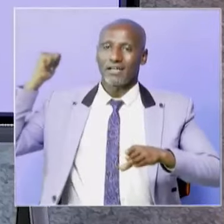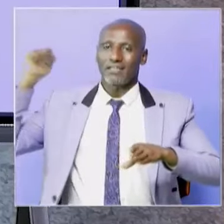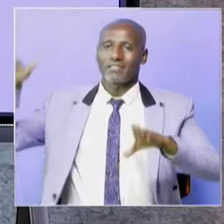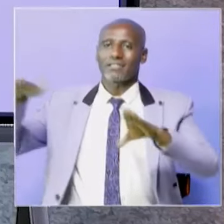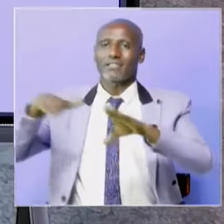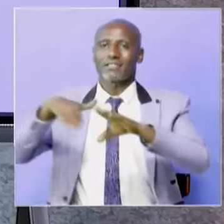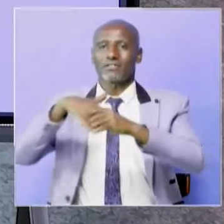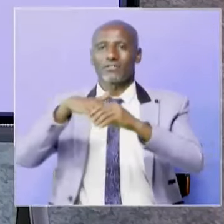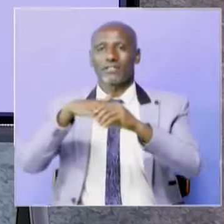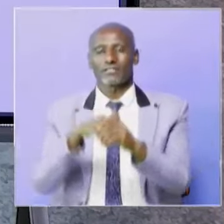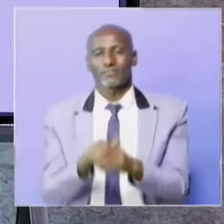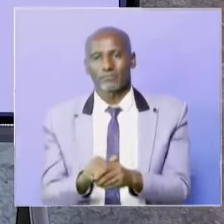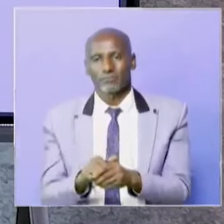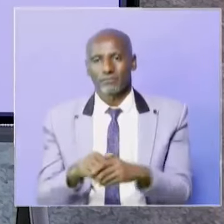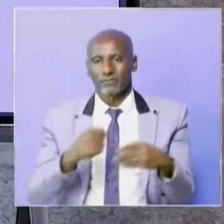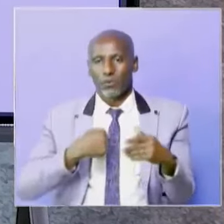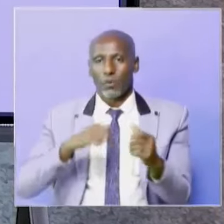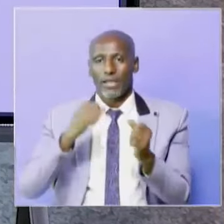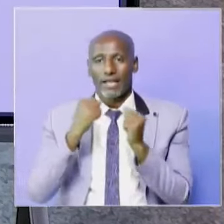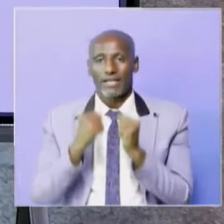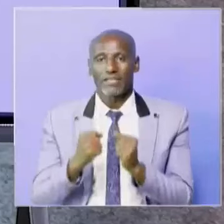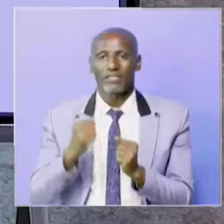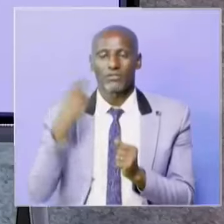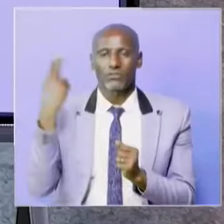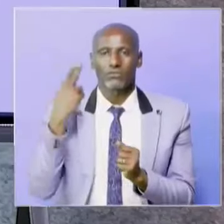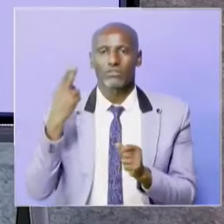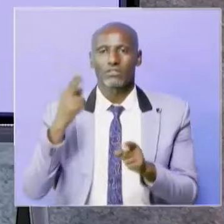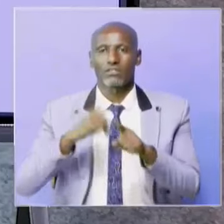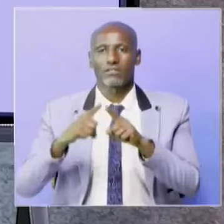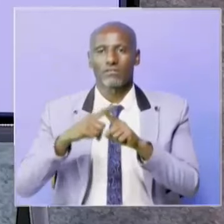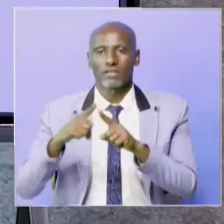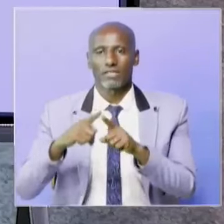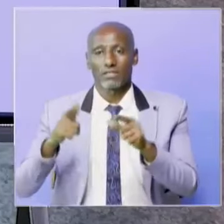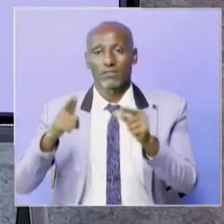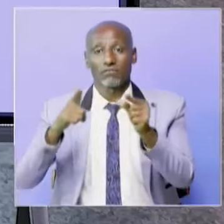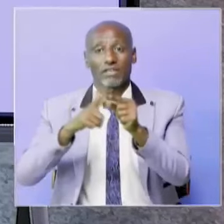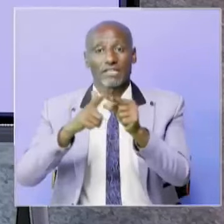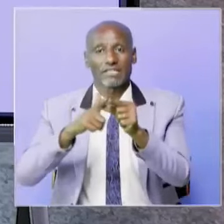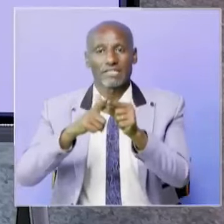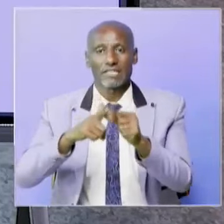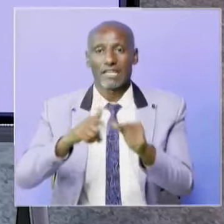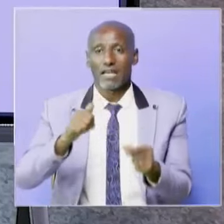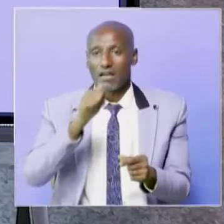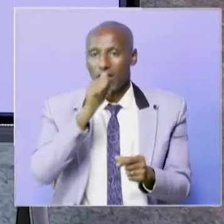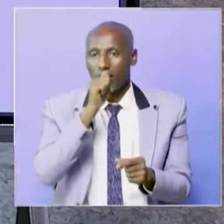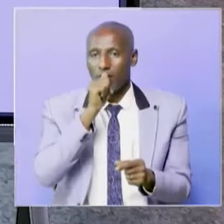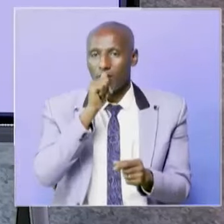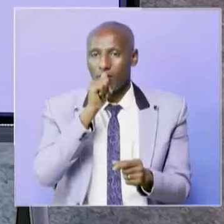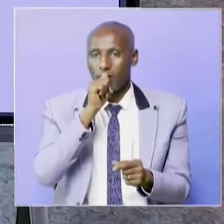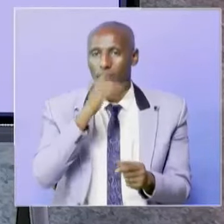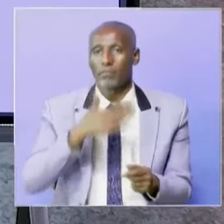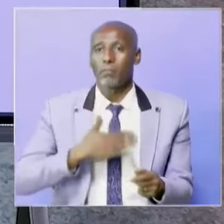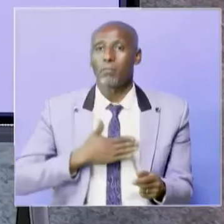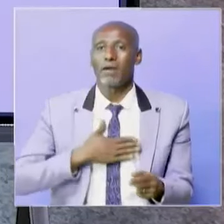In self-introduction, we can use different kinds of phrases, just like I